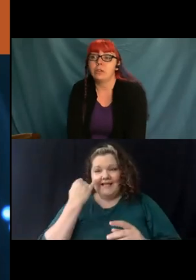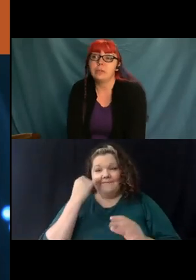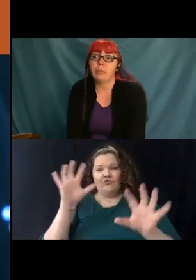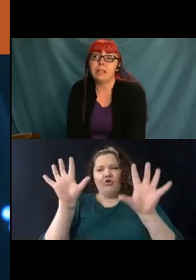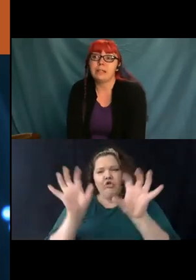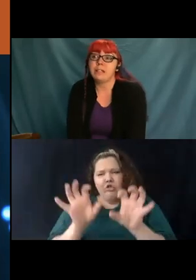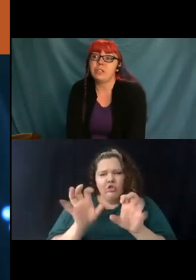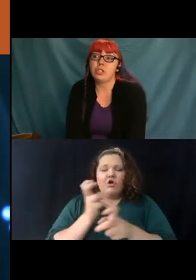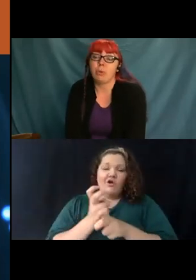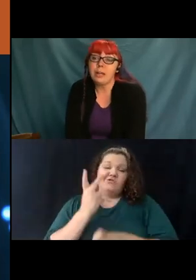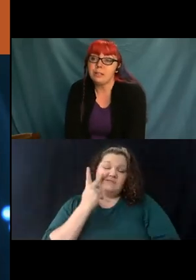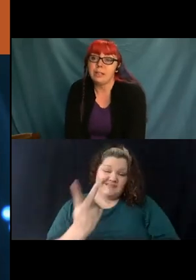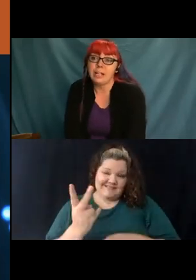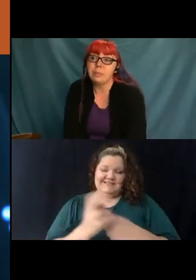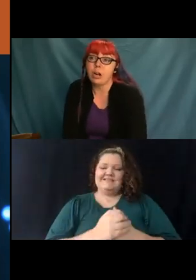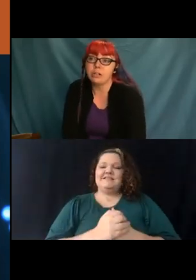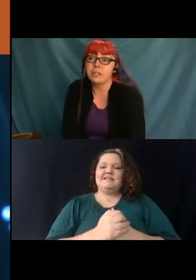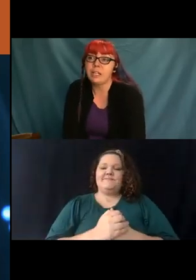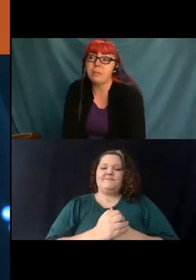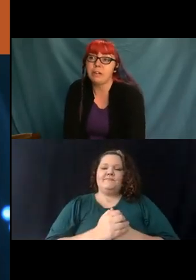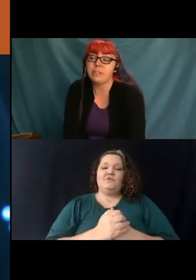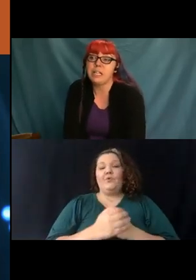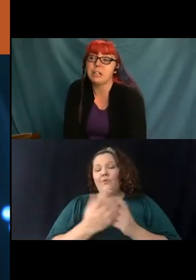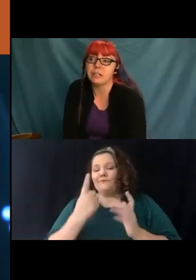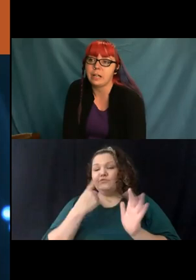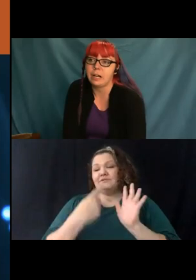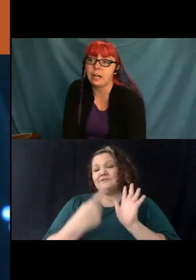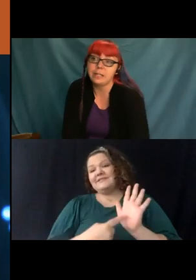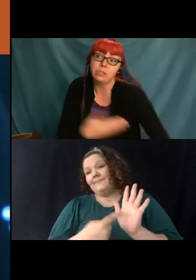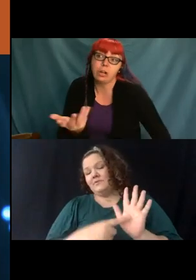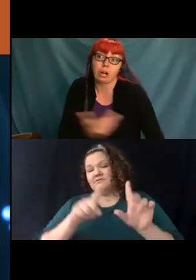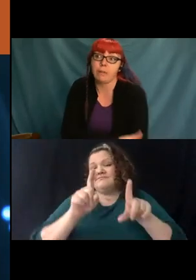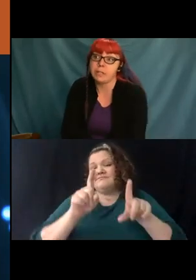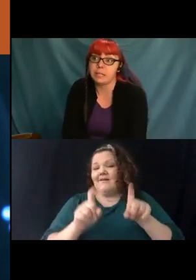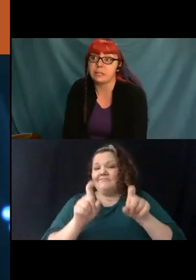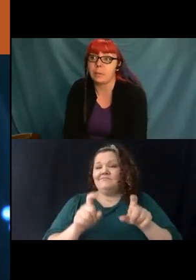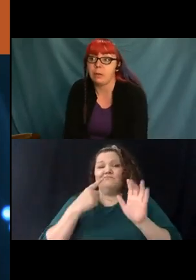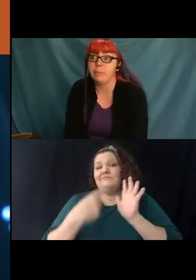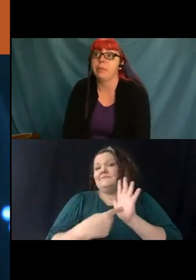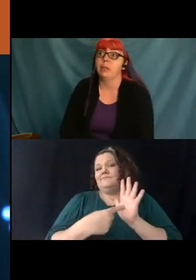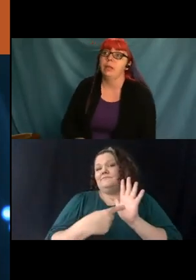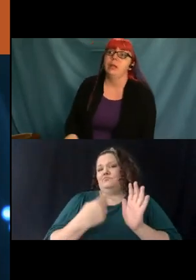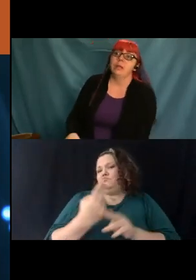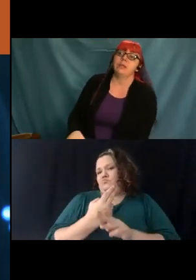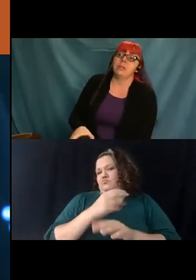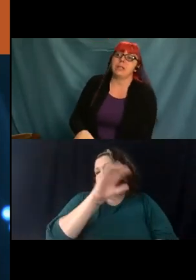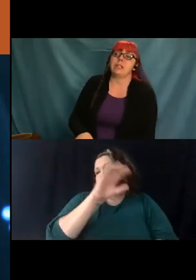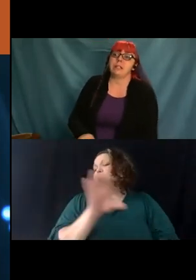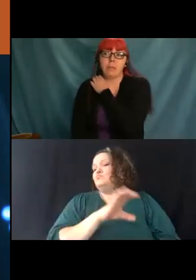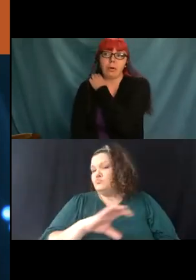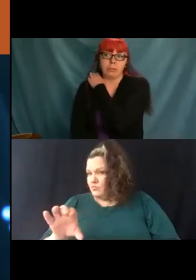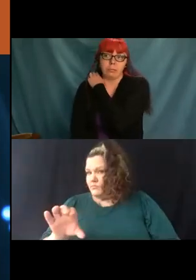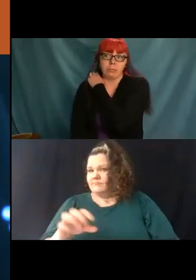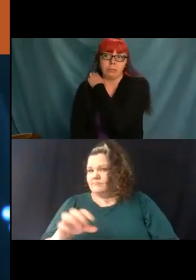And in terms of brightness, if it's too bright, it can be hard to see. It can be very fatiguing on the eyes and too dark, obviously, as well. So